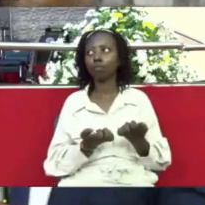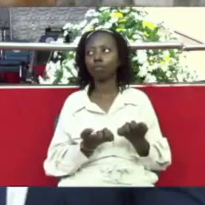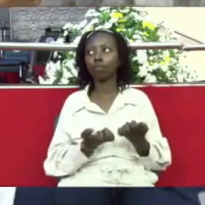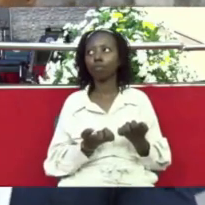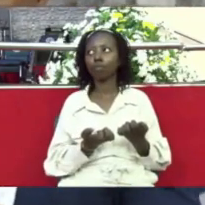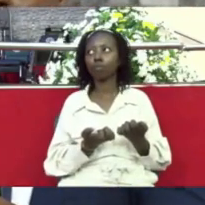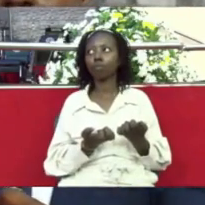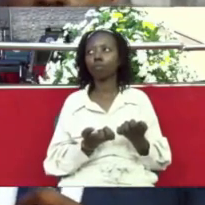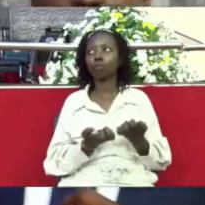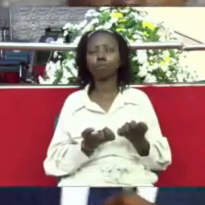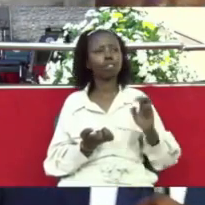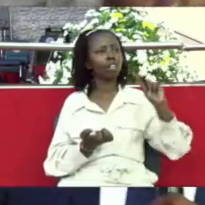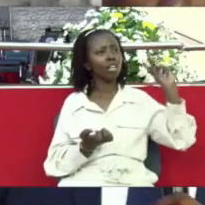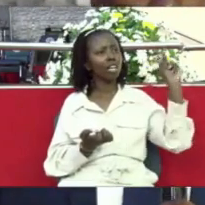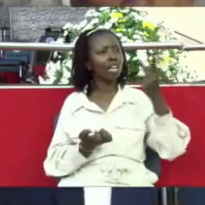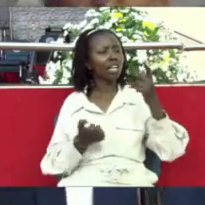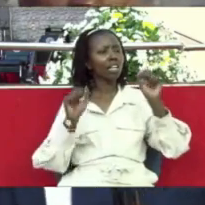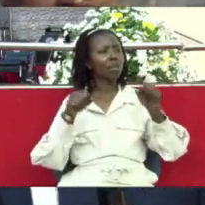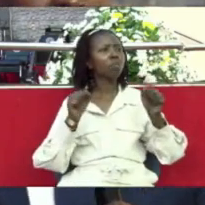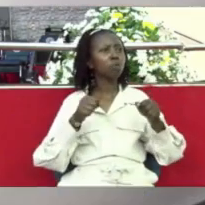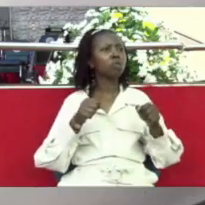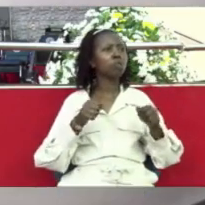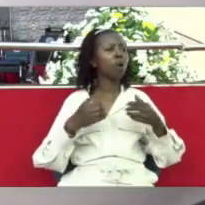Let me tell you, Kenya can go broke,